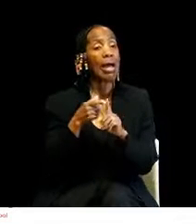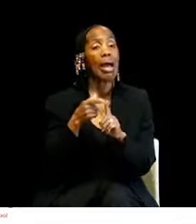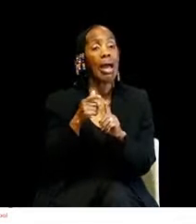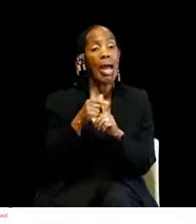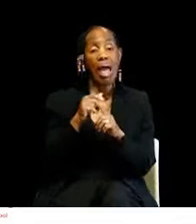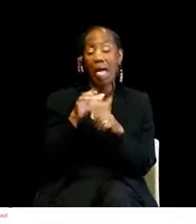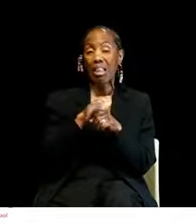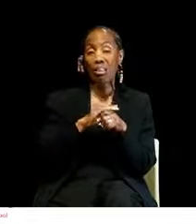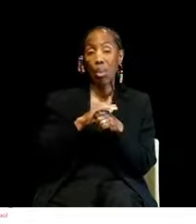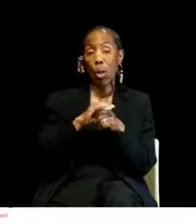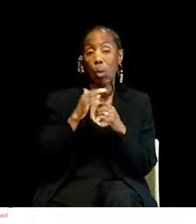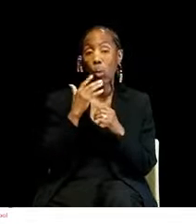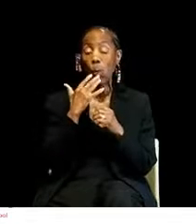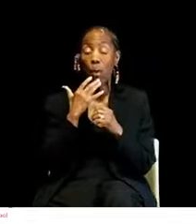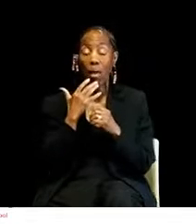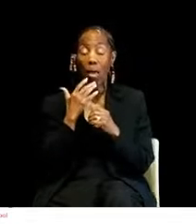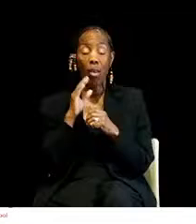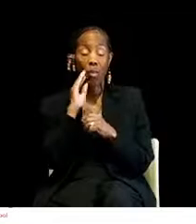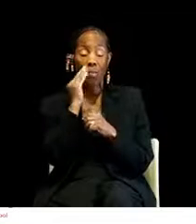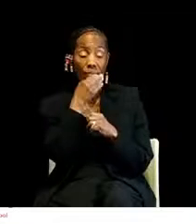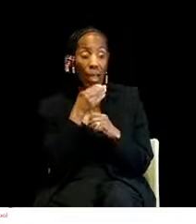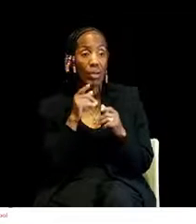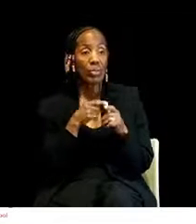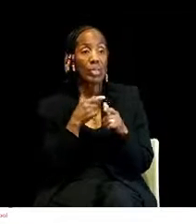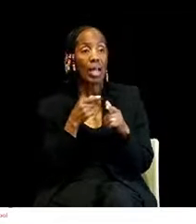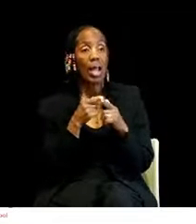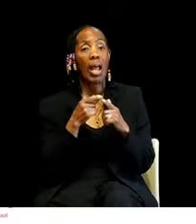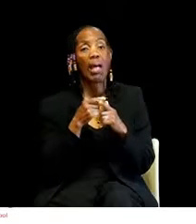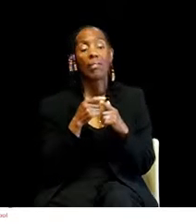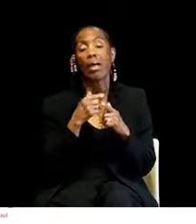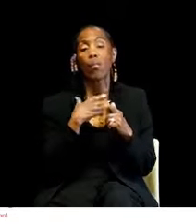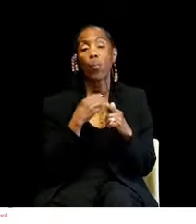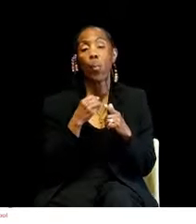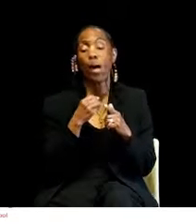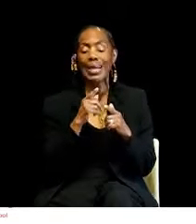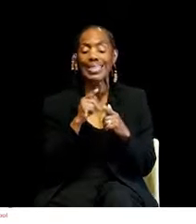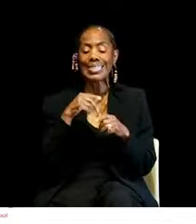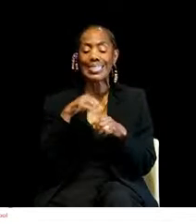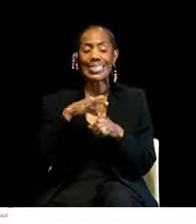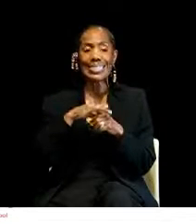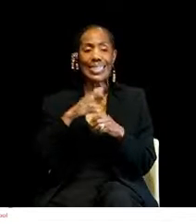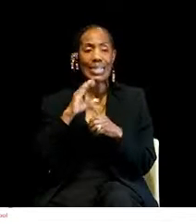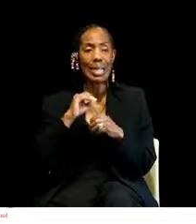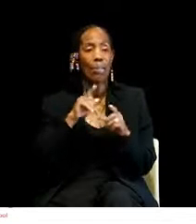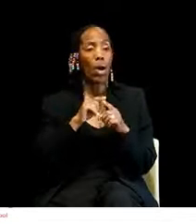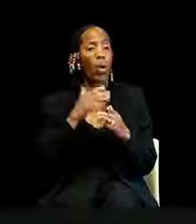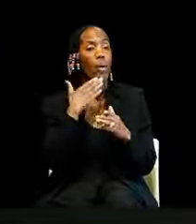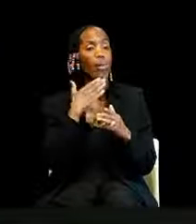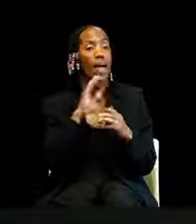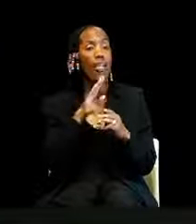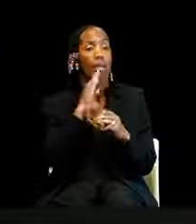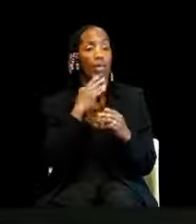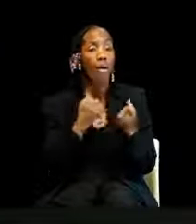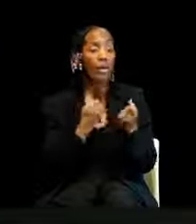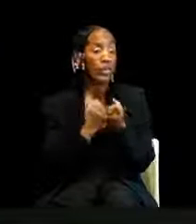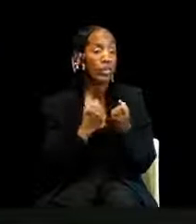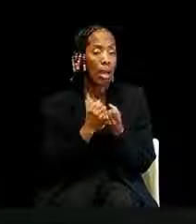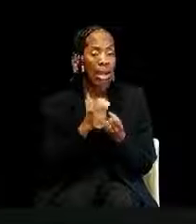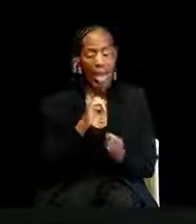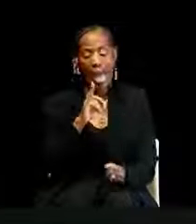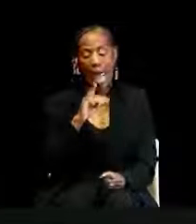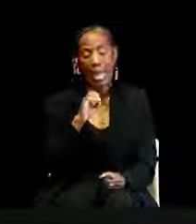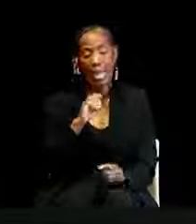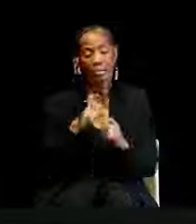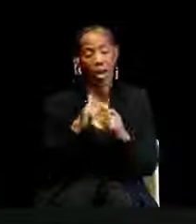Color Flowers, Maryland Art Place, Pixelated Photo Booth, and White Tea Company. We also want to thank today's breakfast sponsors, Eddie's of Roland Park and